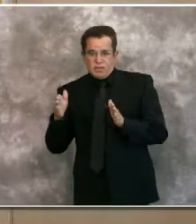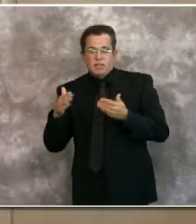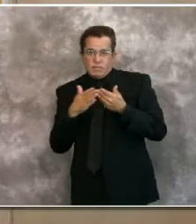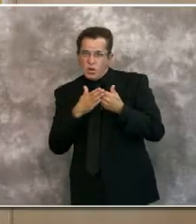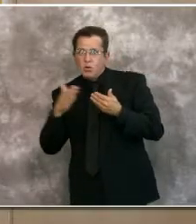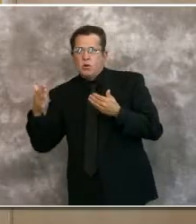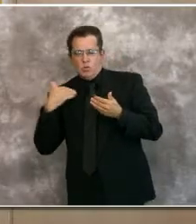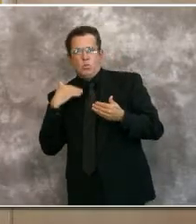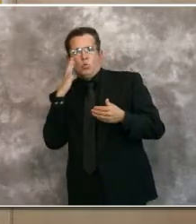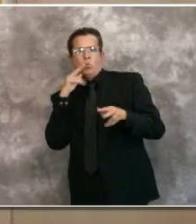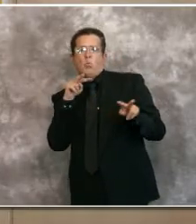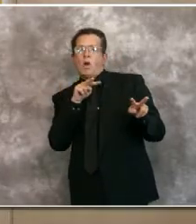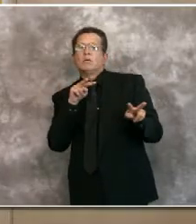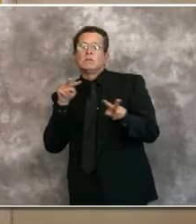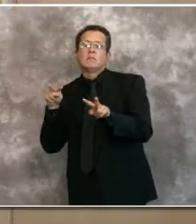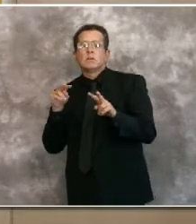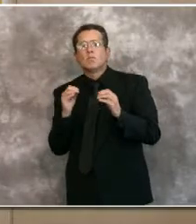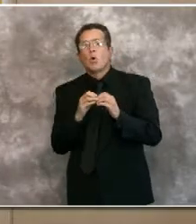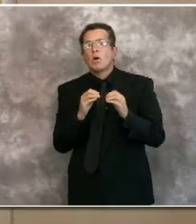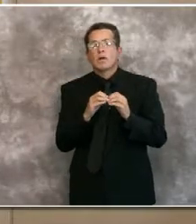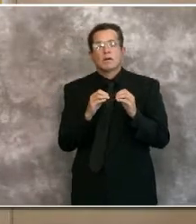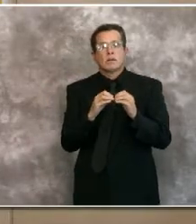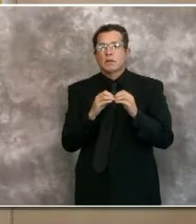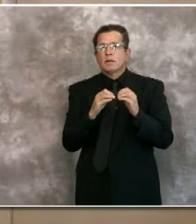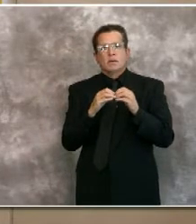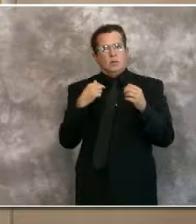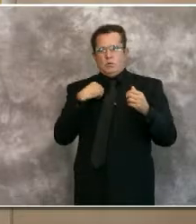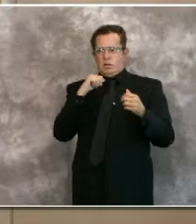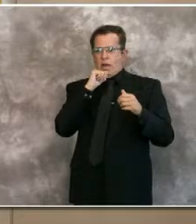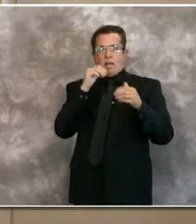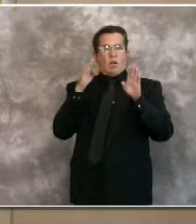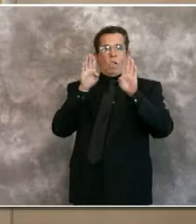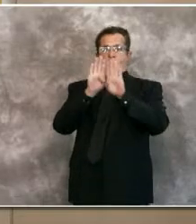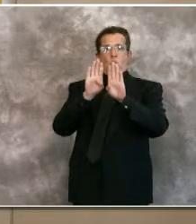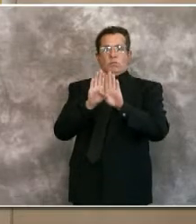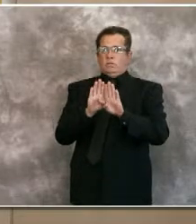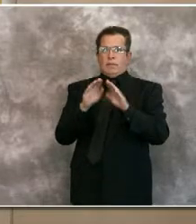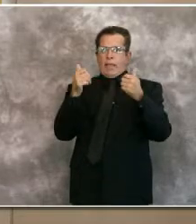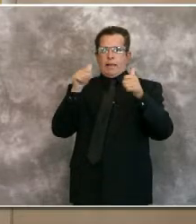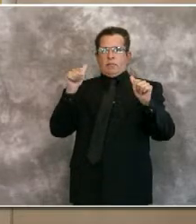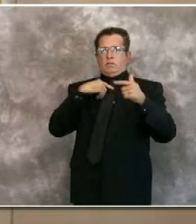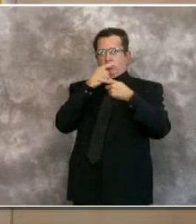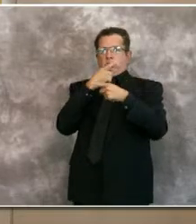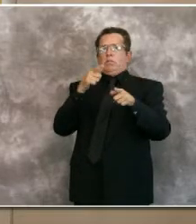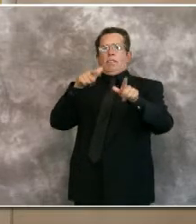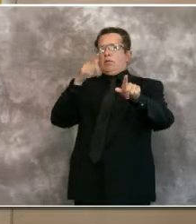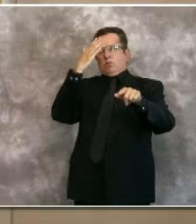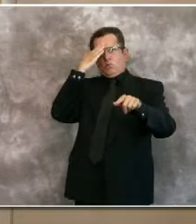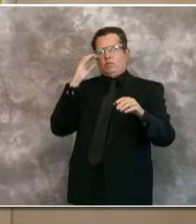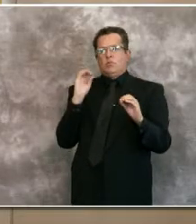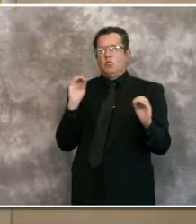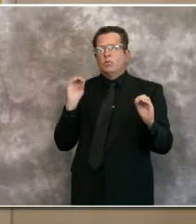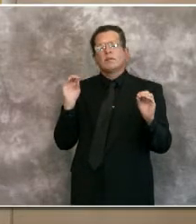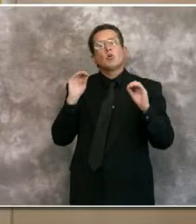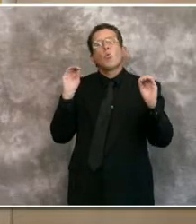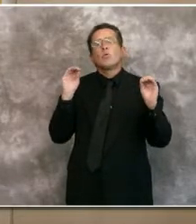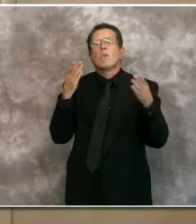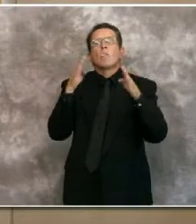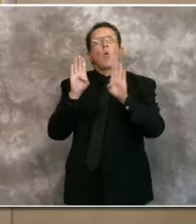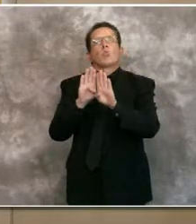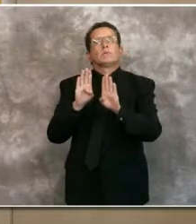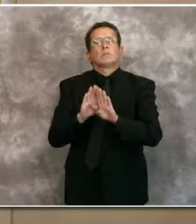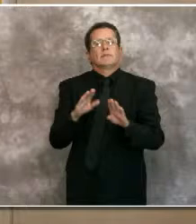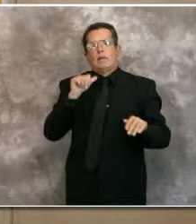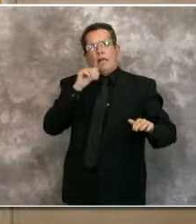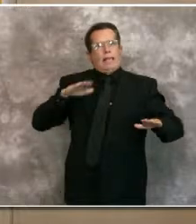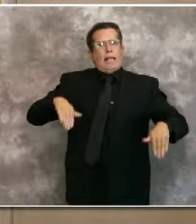take. All right, thank you. We're not closing anything down, Artie, if that's the response you're looking for. Okay, and this